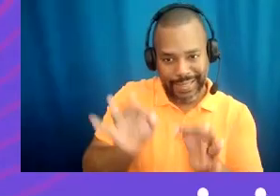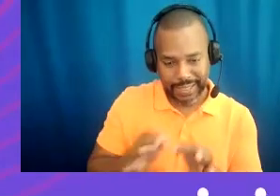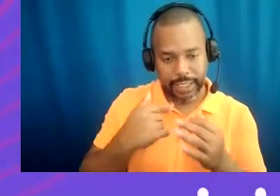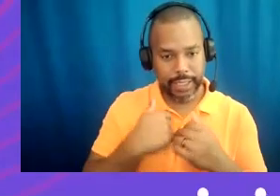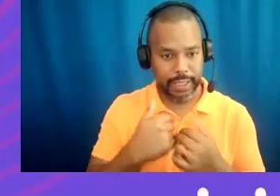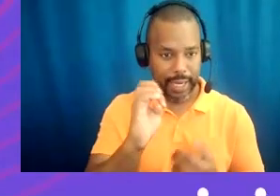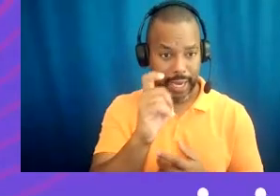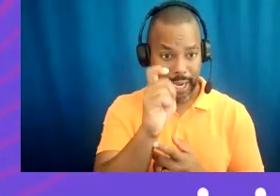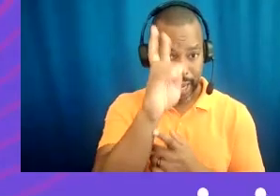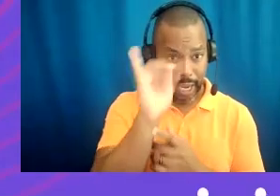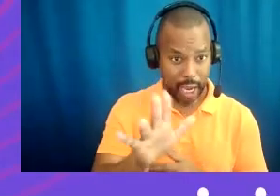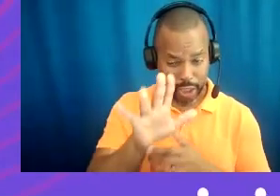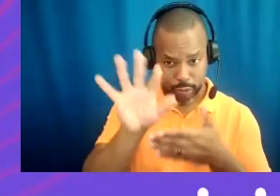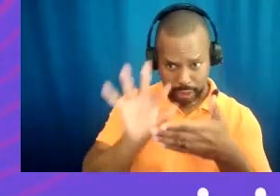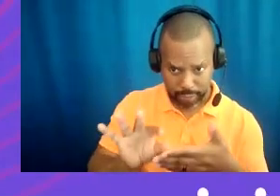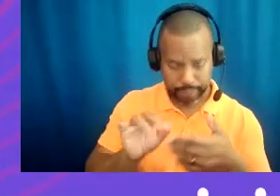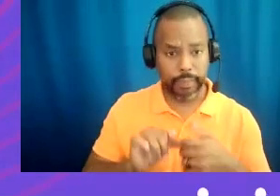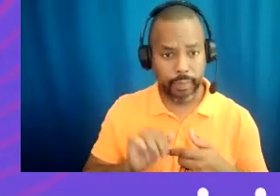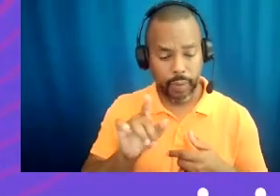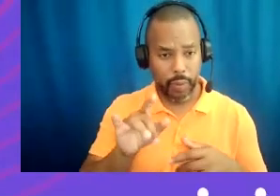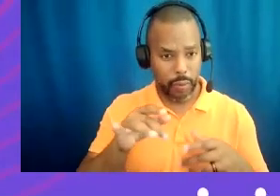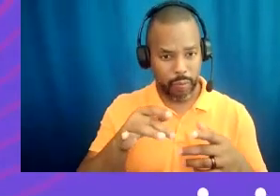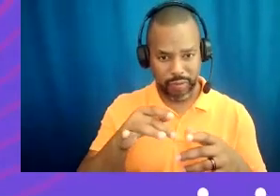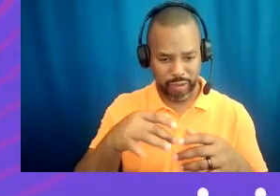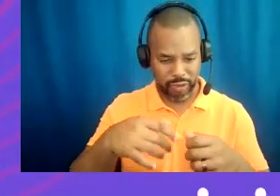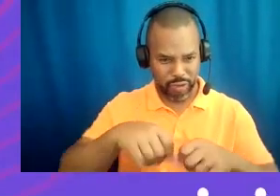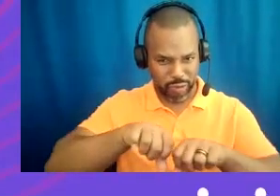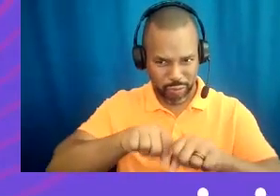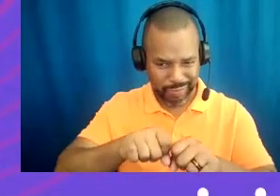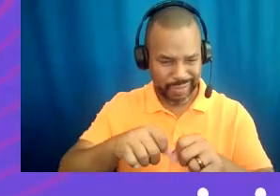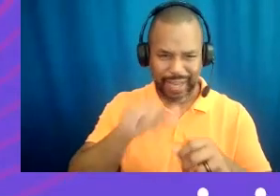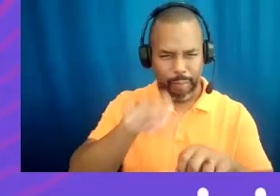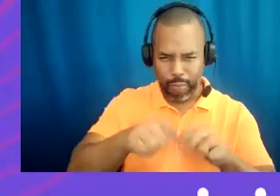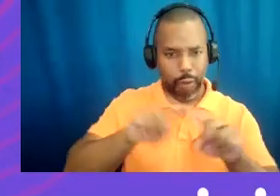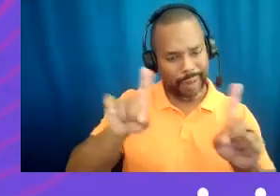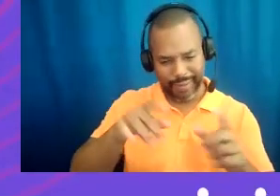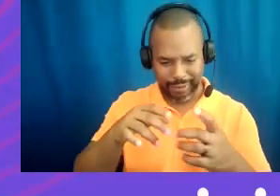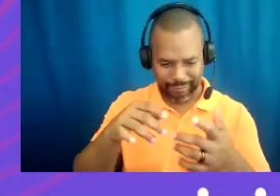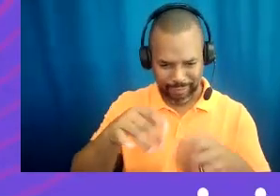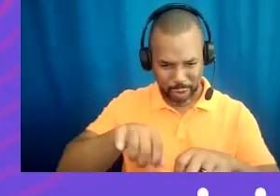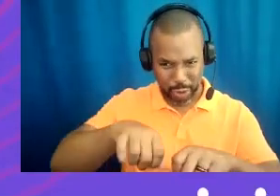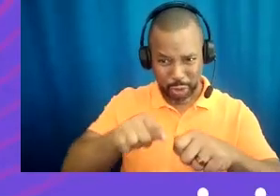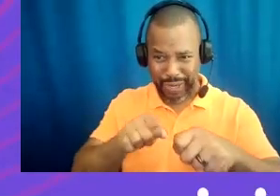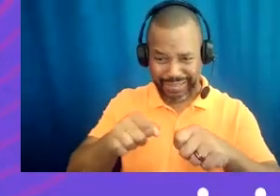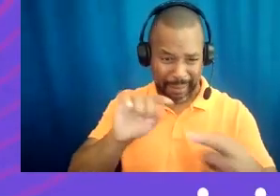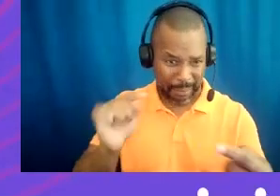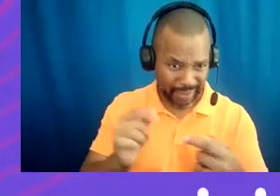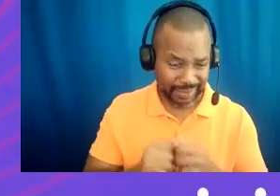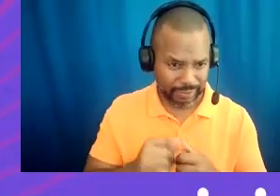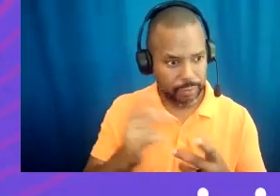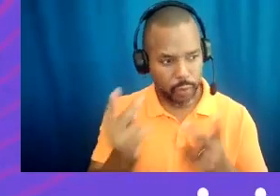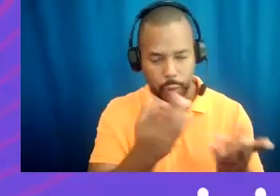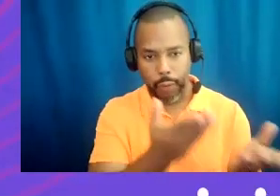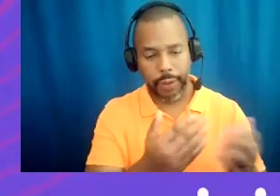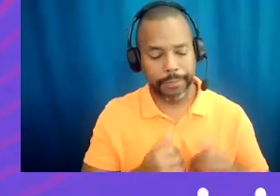your strains and sprains. So if you have something that needs a little bit more attention, urgent care is going to be where you want to go. Your